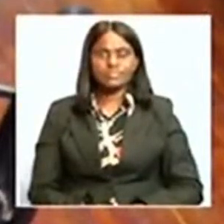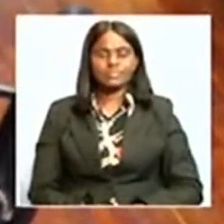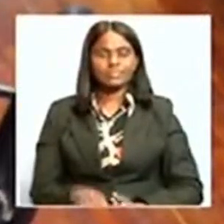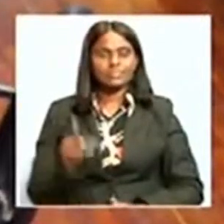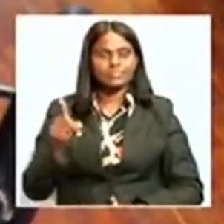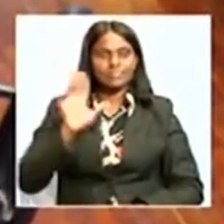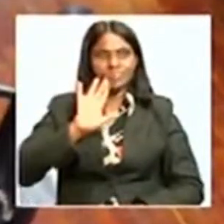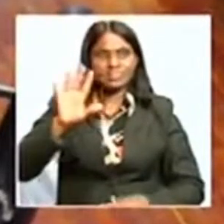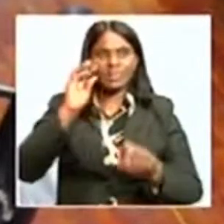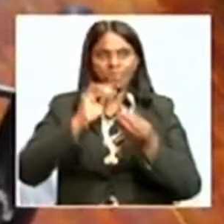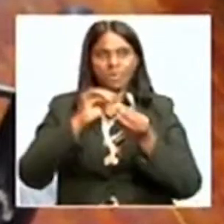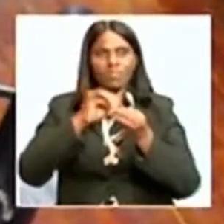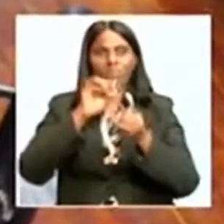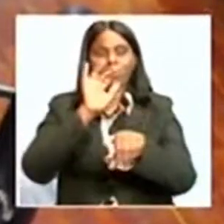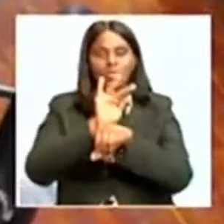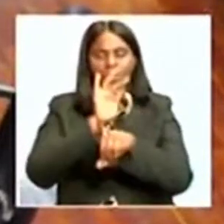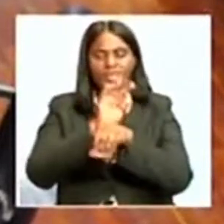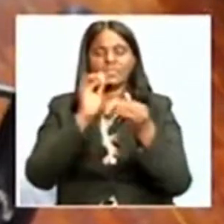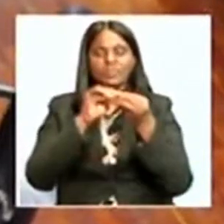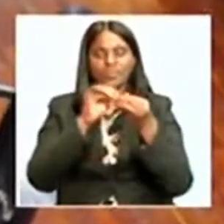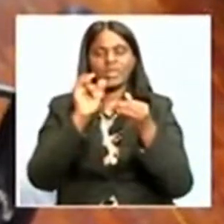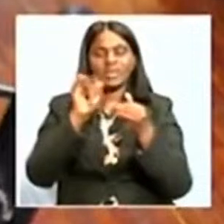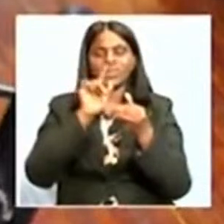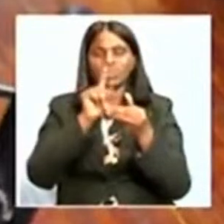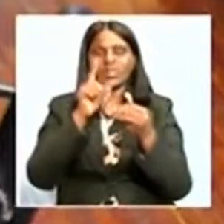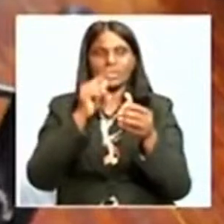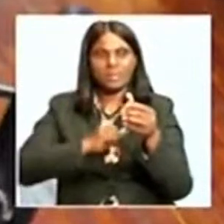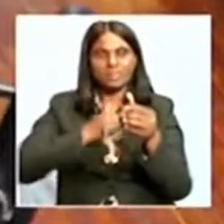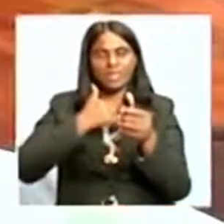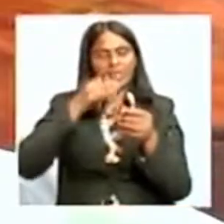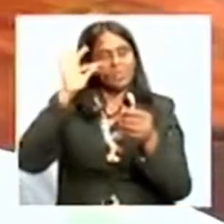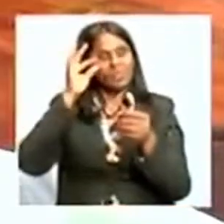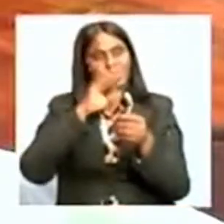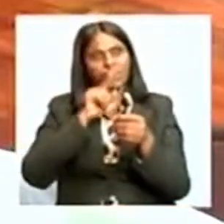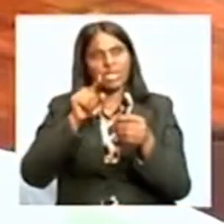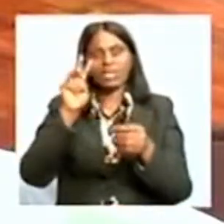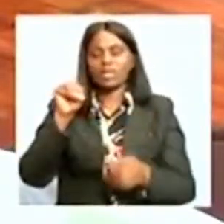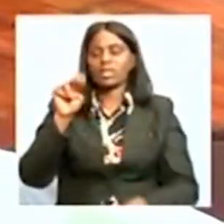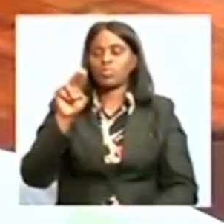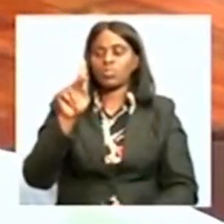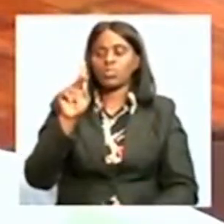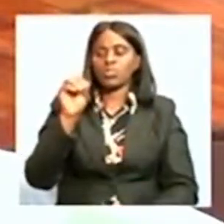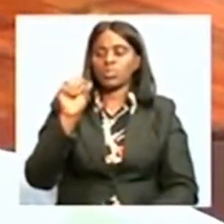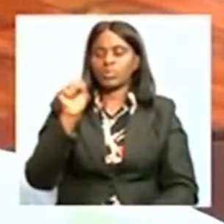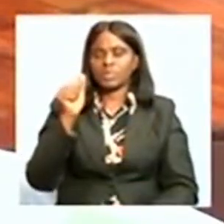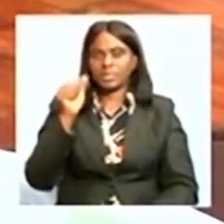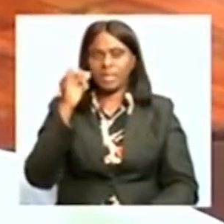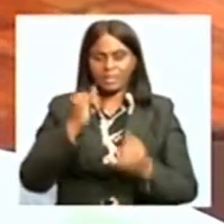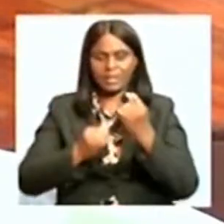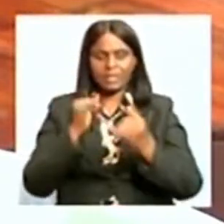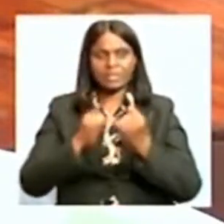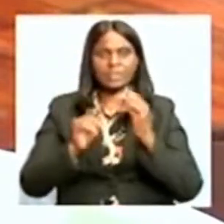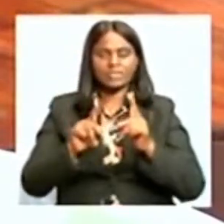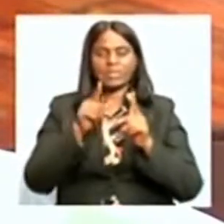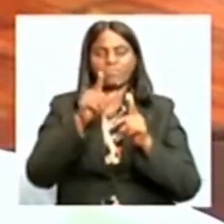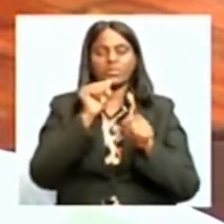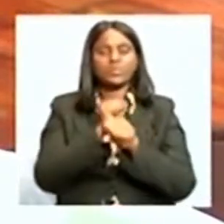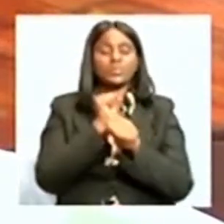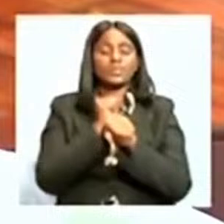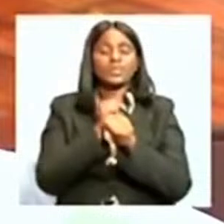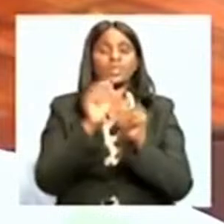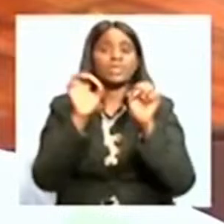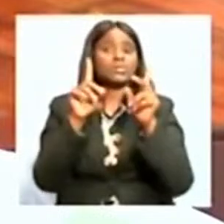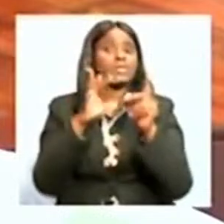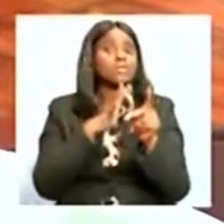That was more of a comment, isn't it? Yeah, but take note for that. Honorable Mukasa will be the last one. Do you want? It's